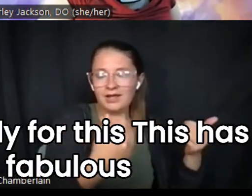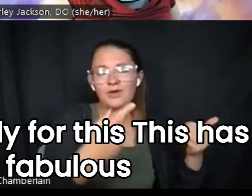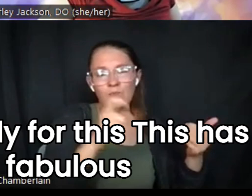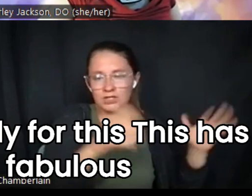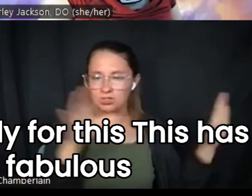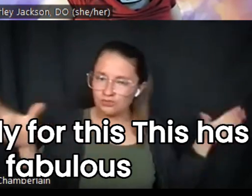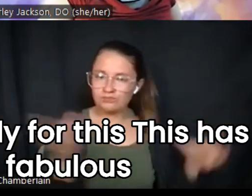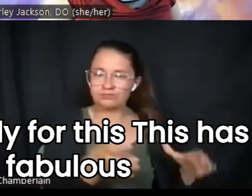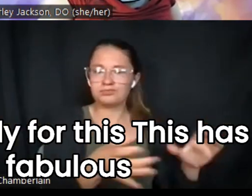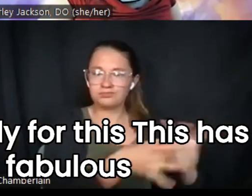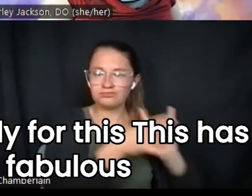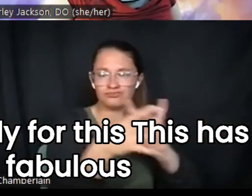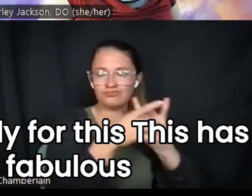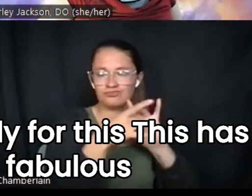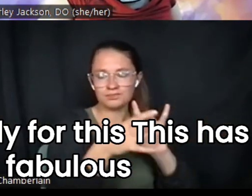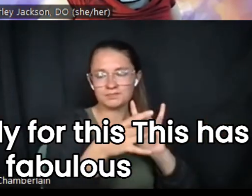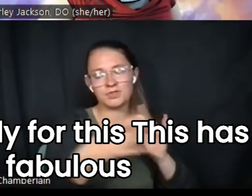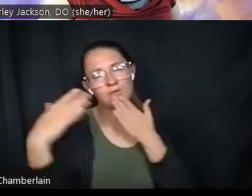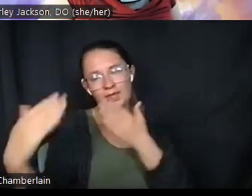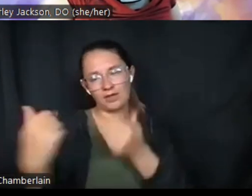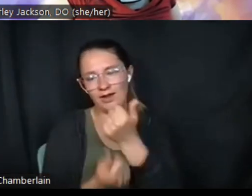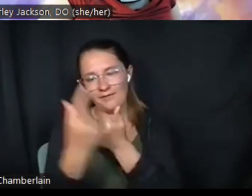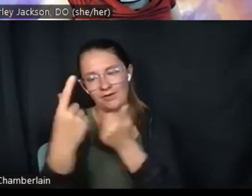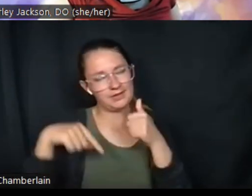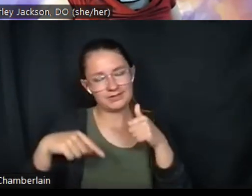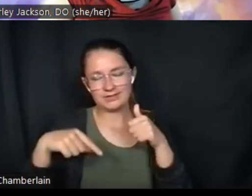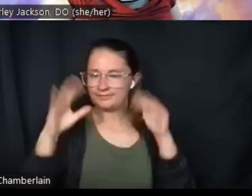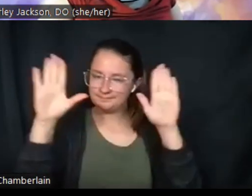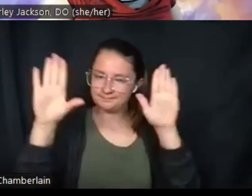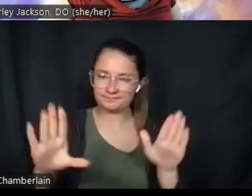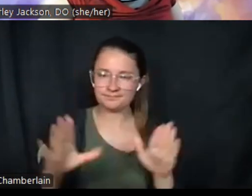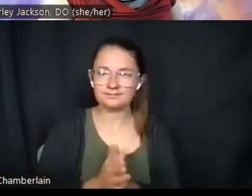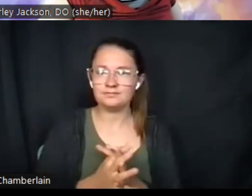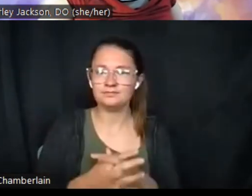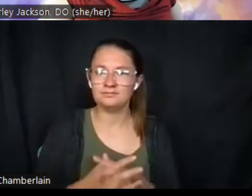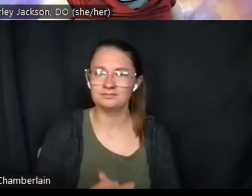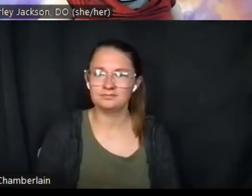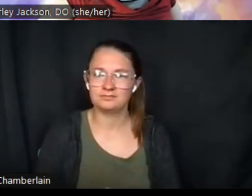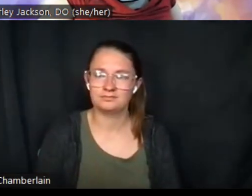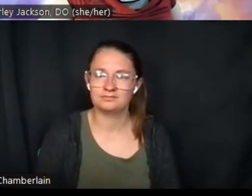So thank you everybody for this. This has been fabulous.